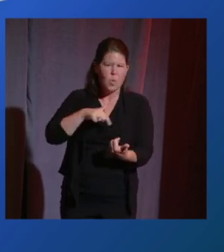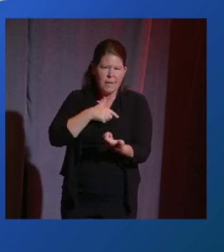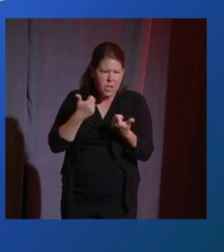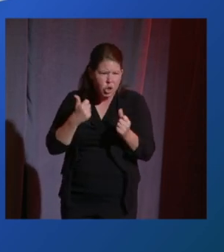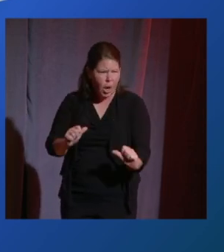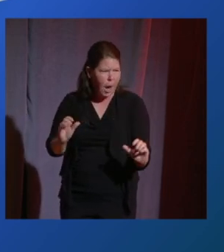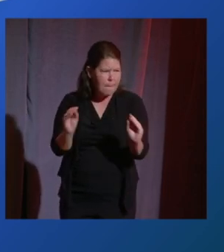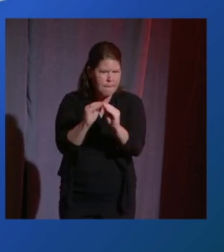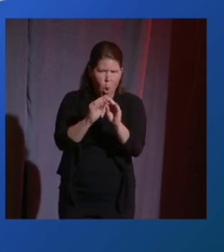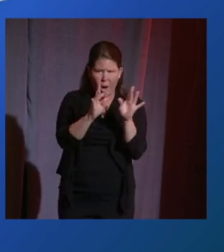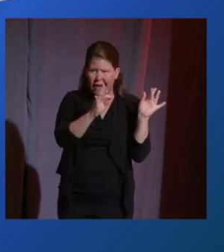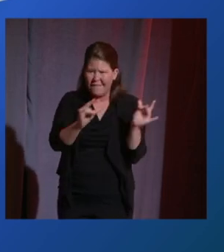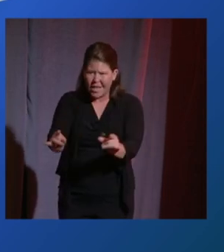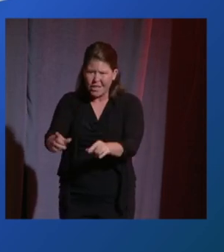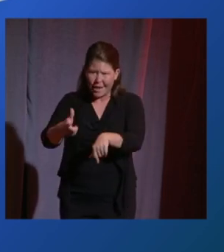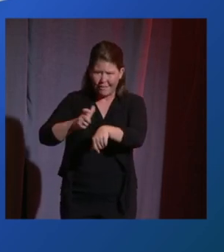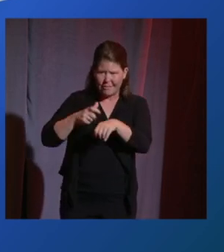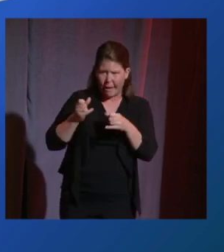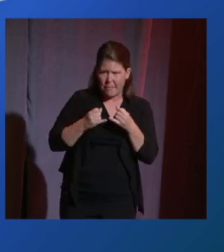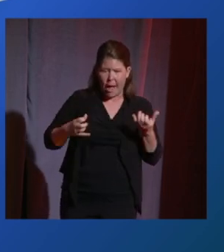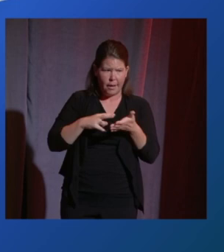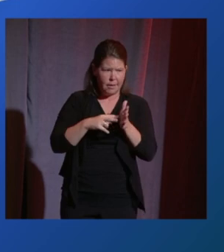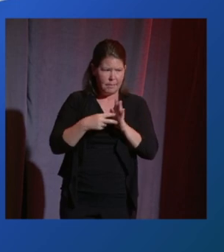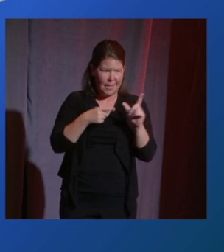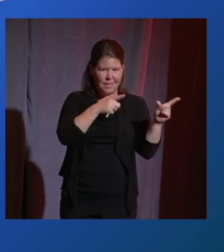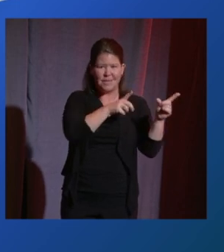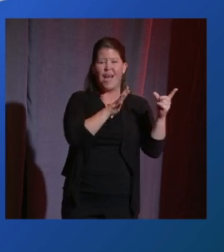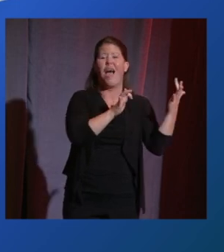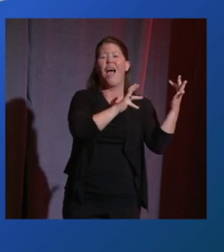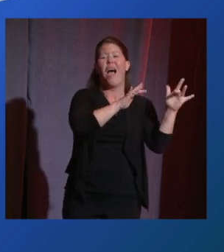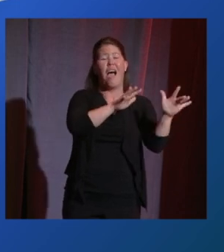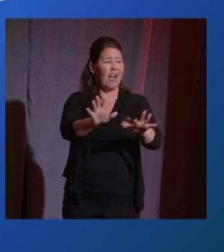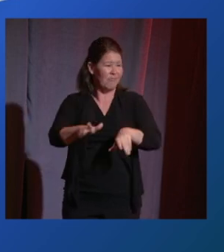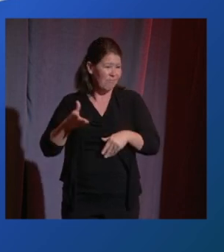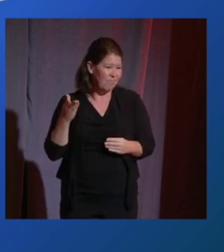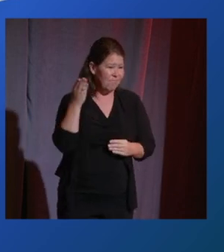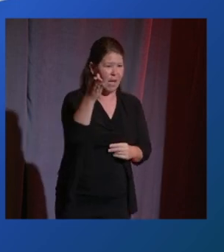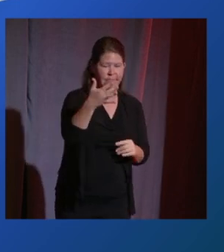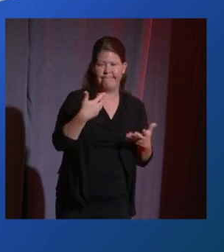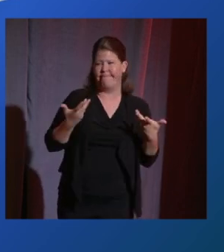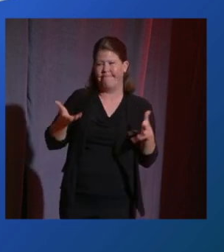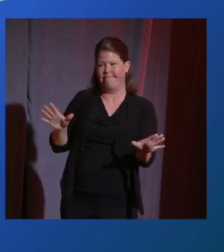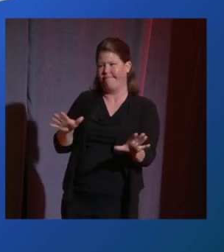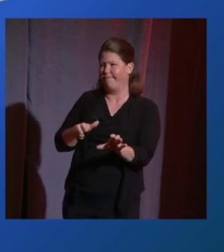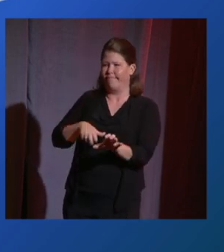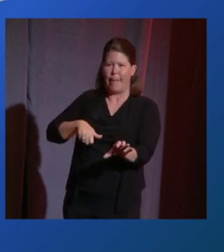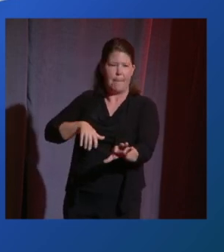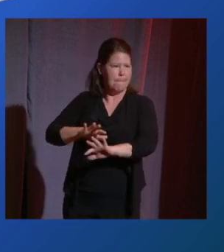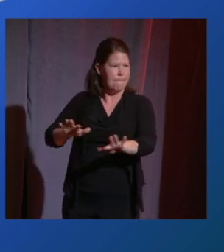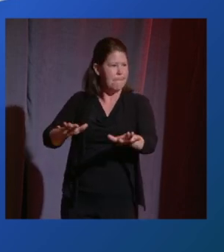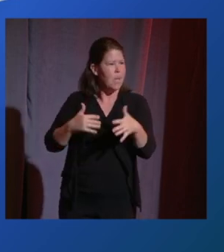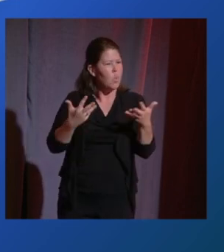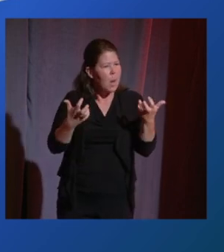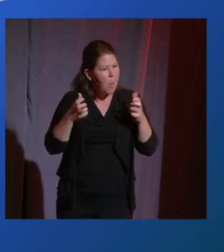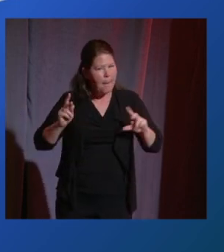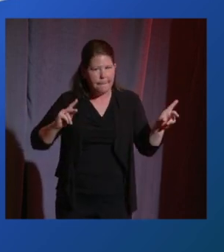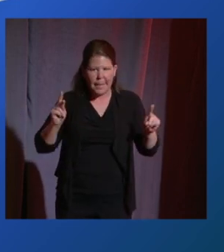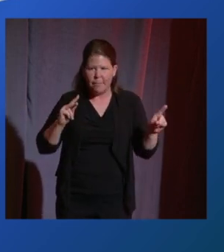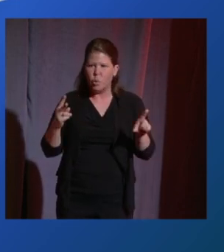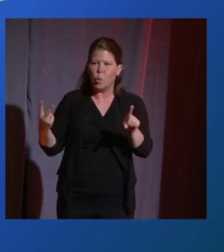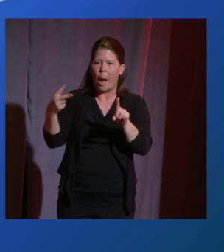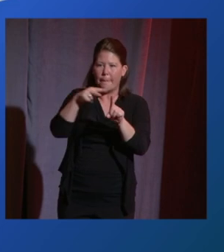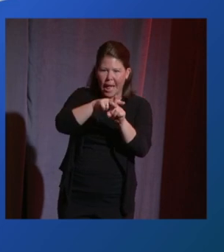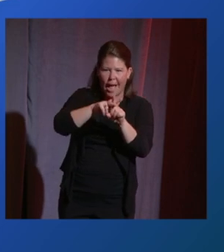working with applicants so that you can have a great journey trying to uh applying for us and getting on board with us and reducing that